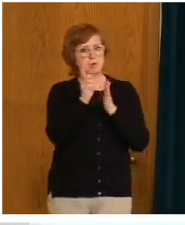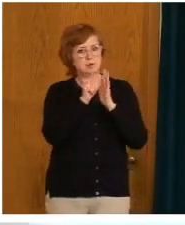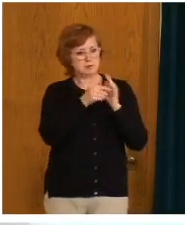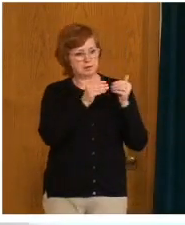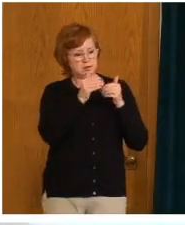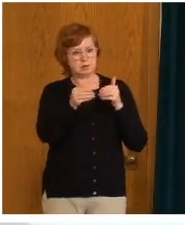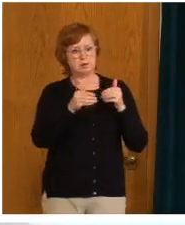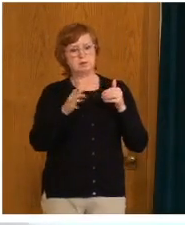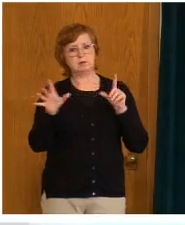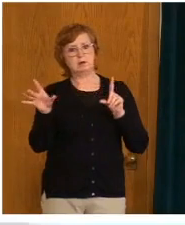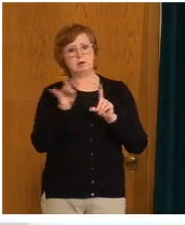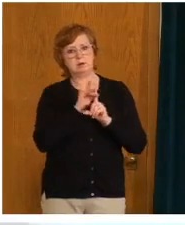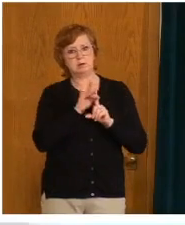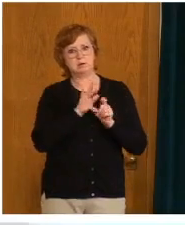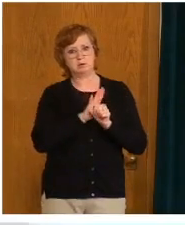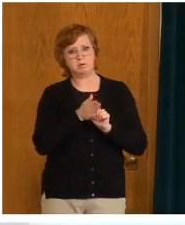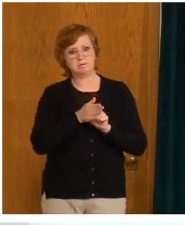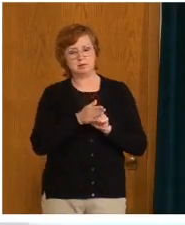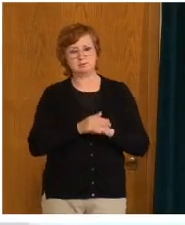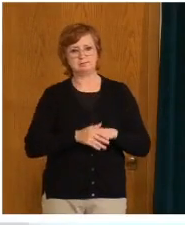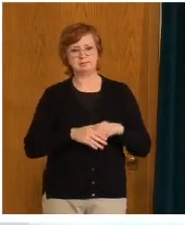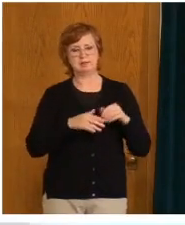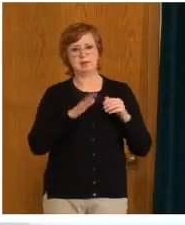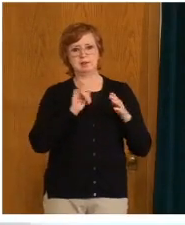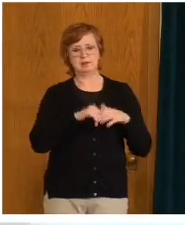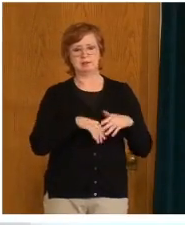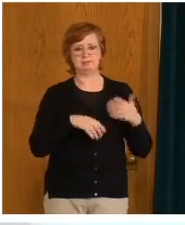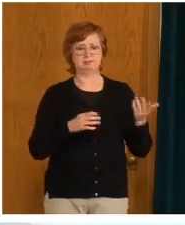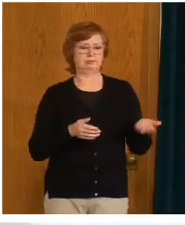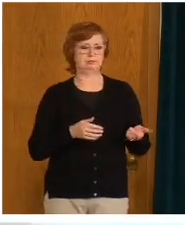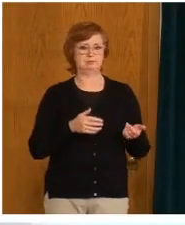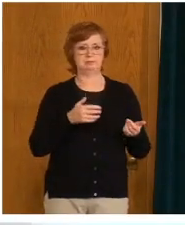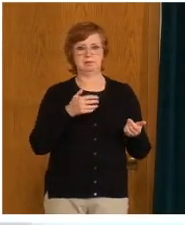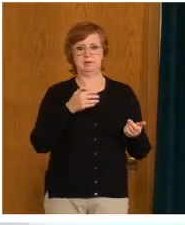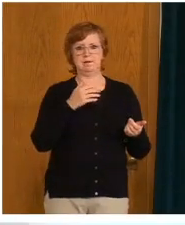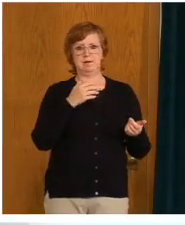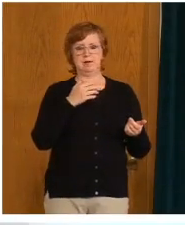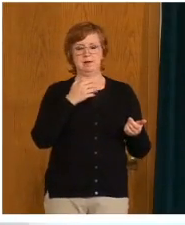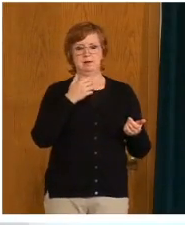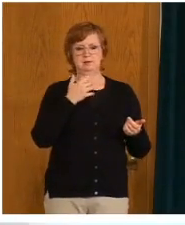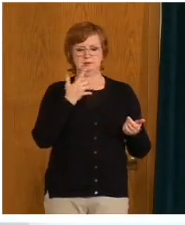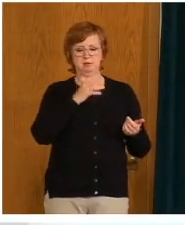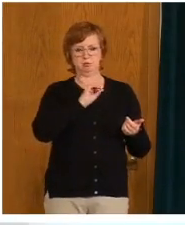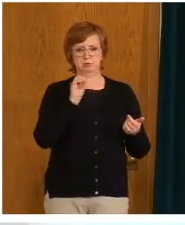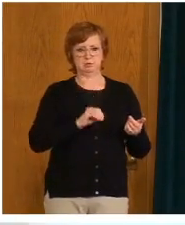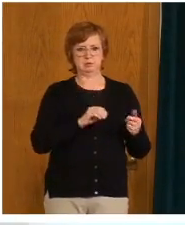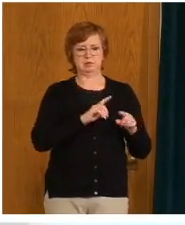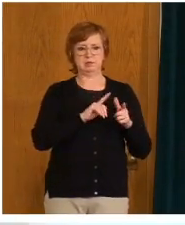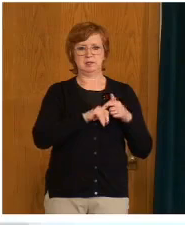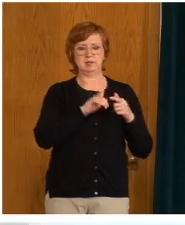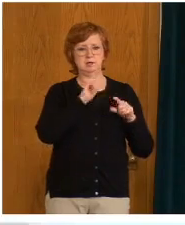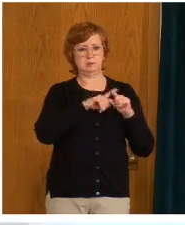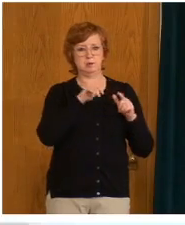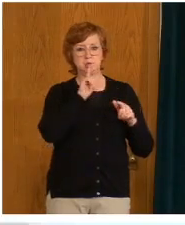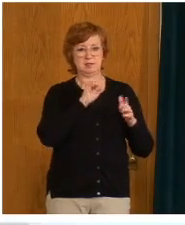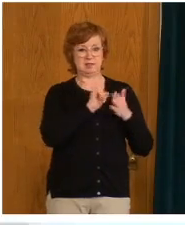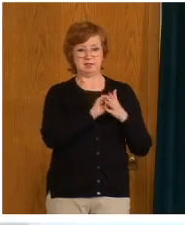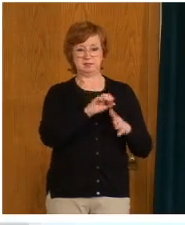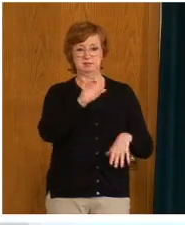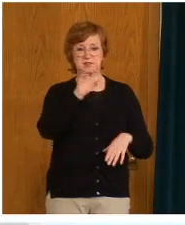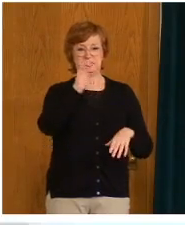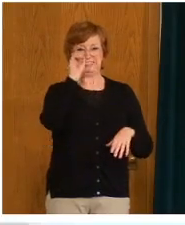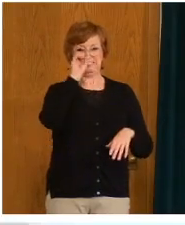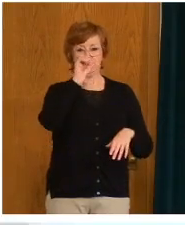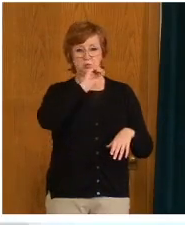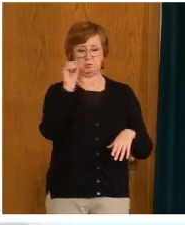mean that they were zero. So 1% can be a significant number. And also, a very small number of